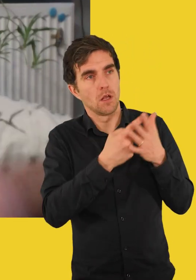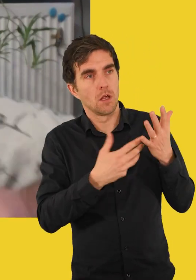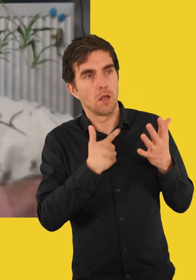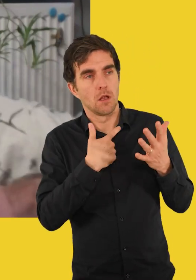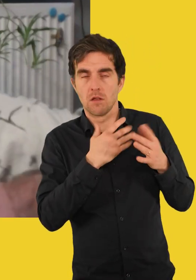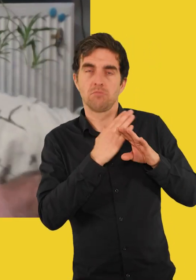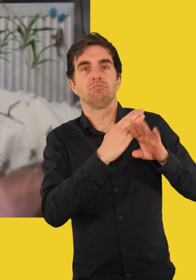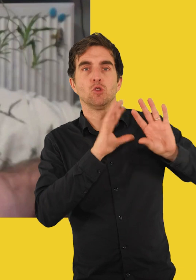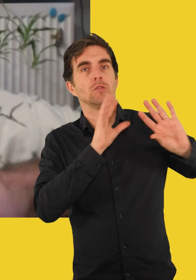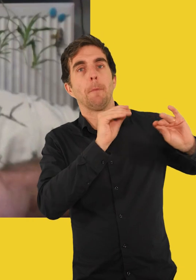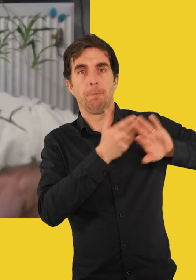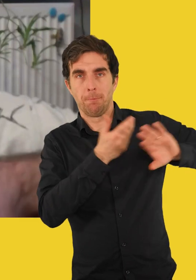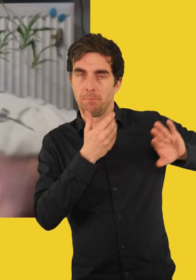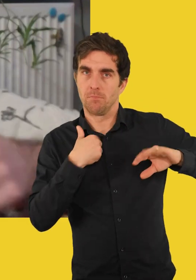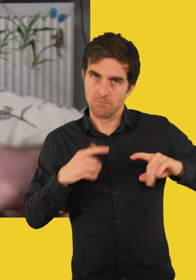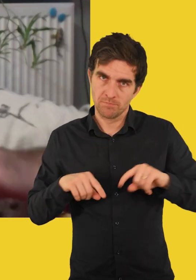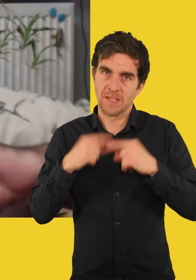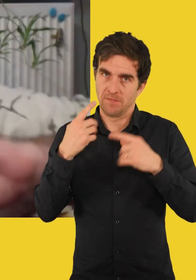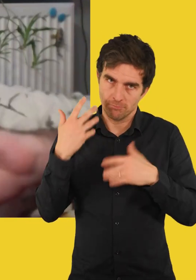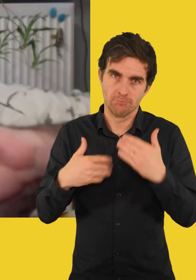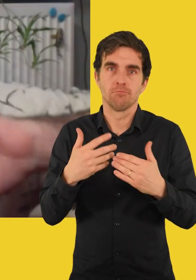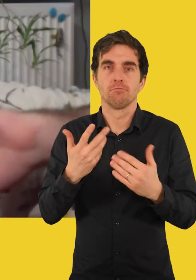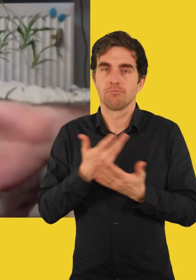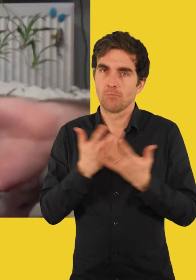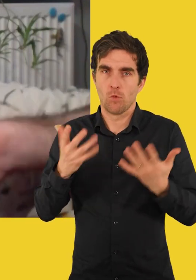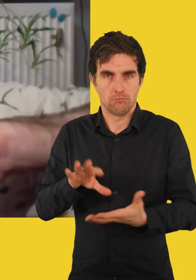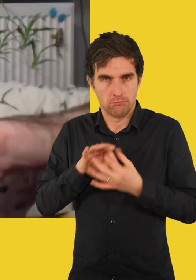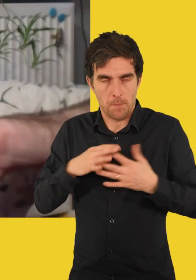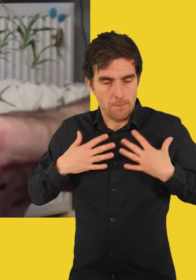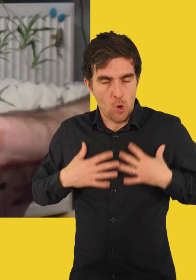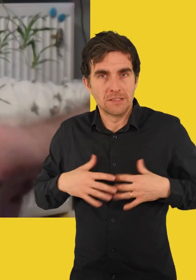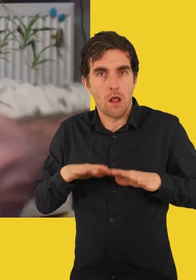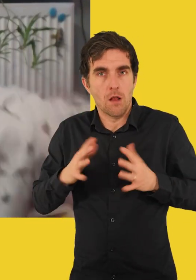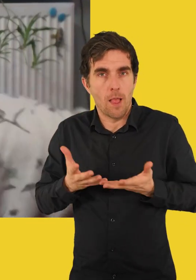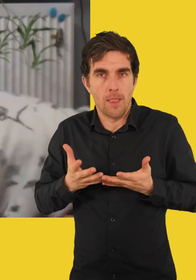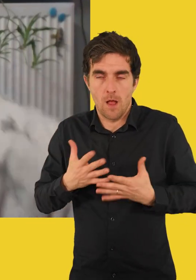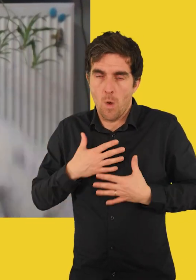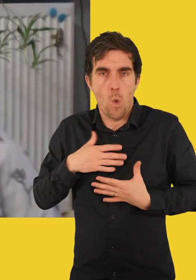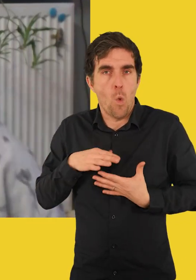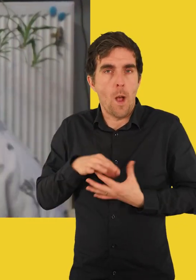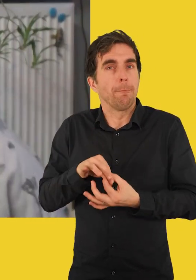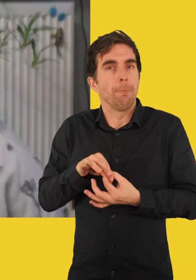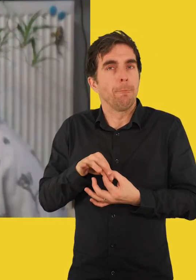of capital, because the needs it seeks to meet are those of my body, earth, my home.